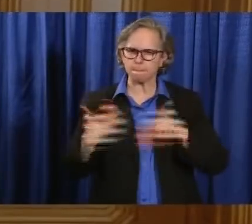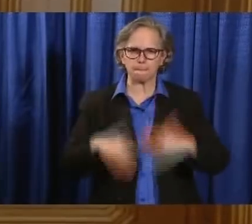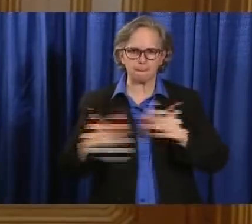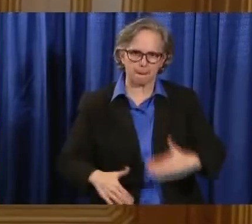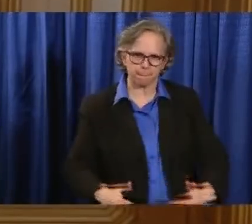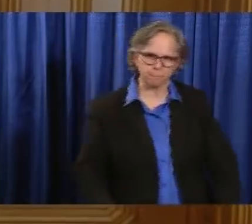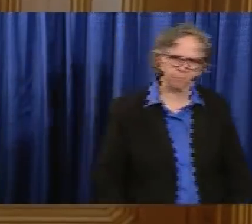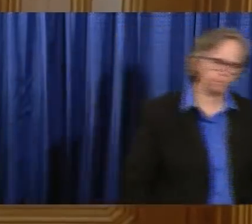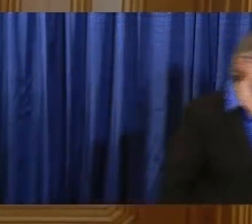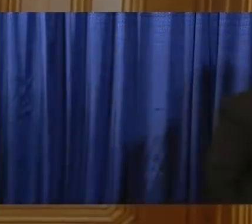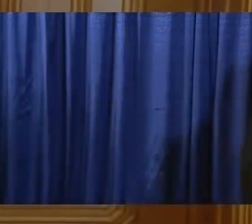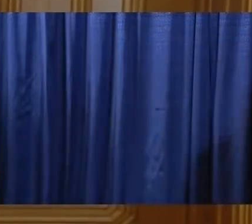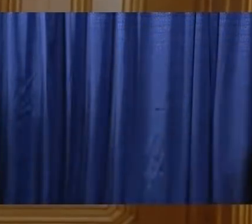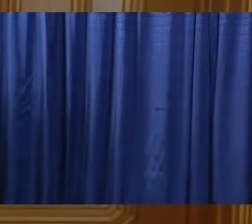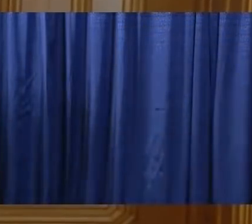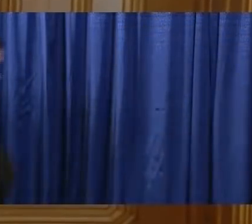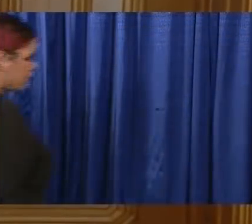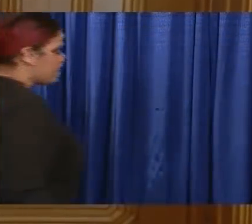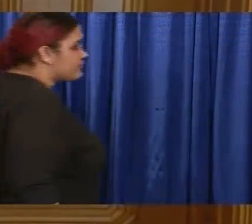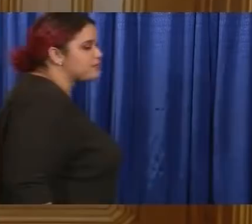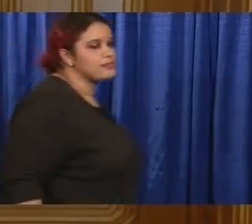Thank you.